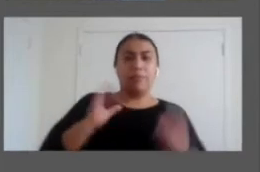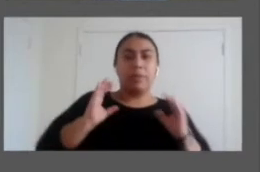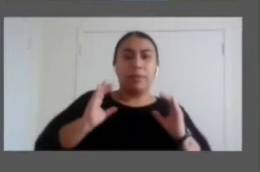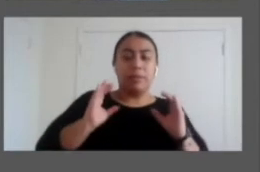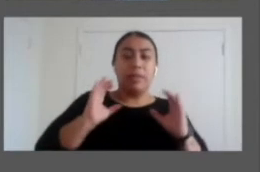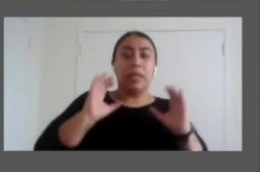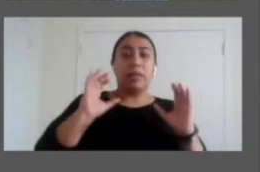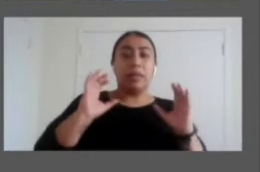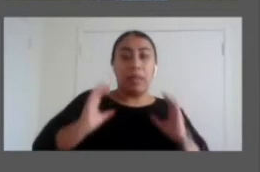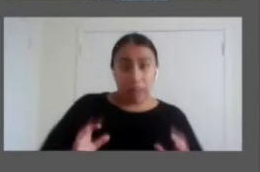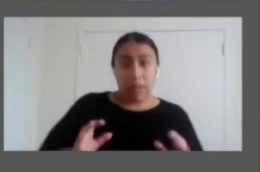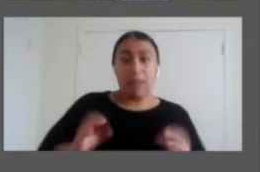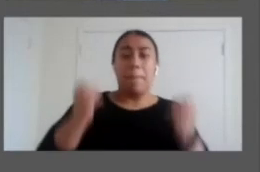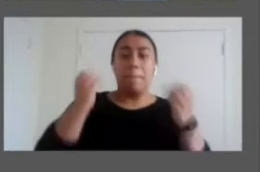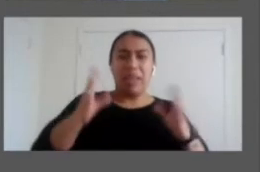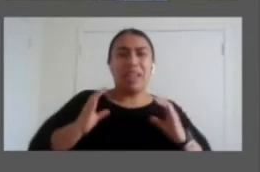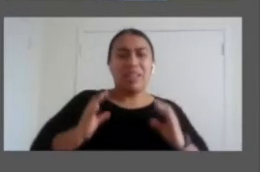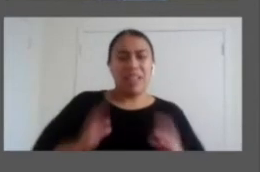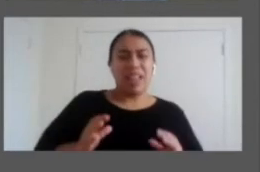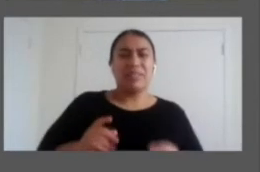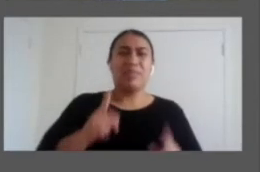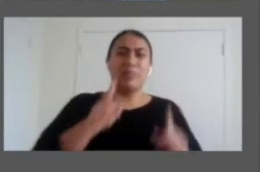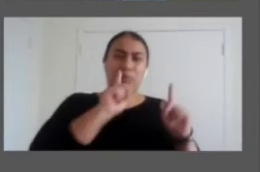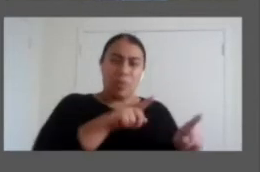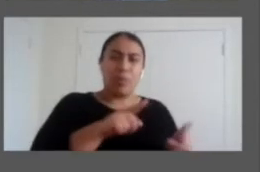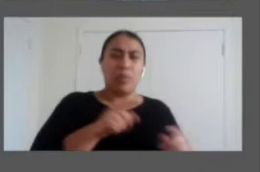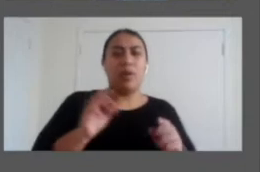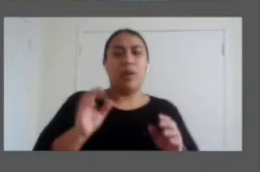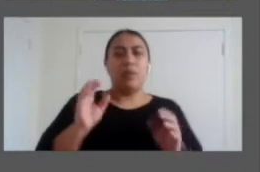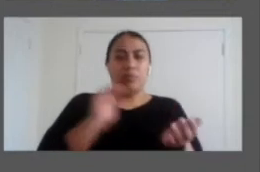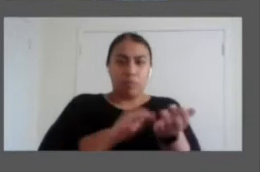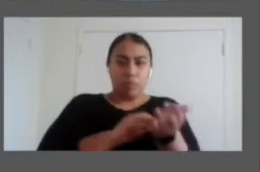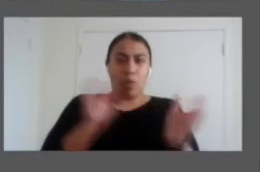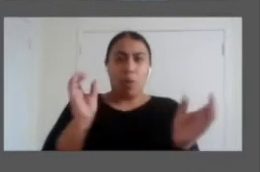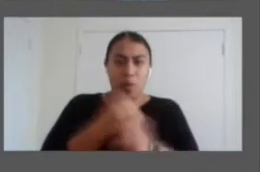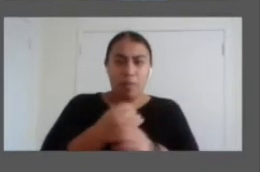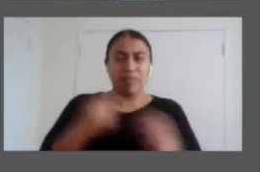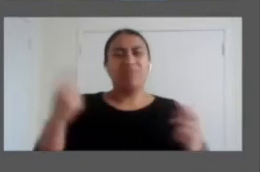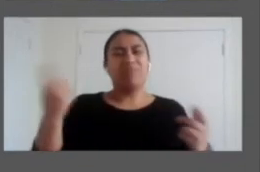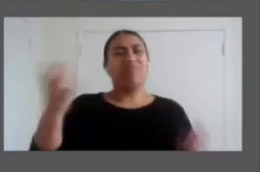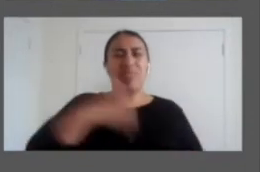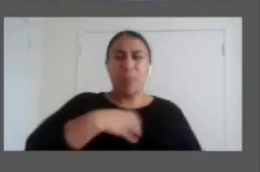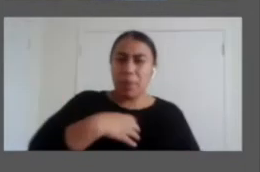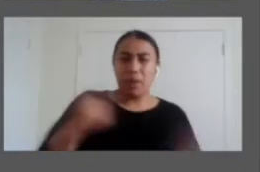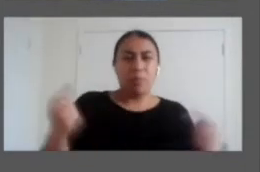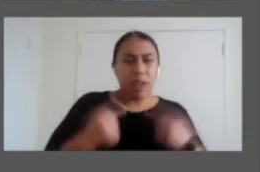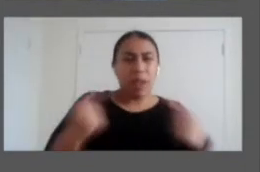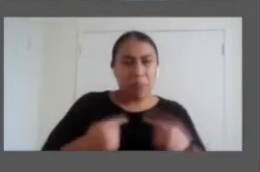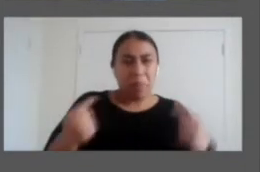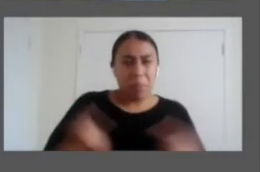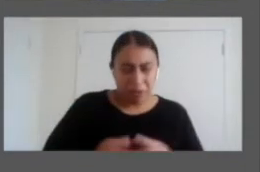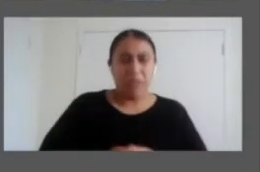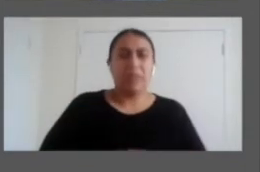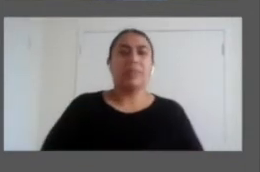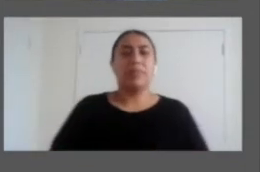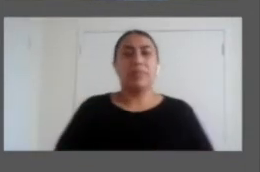patients disclosing their use of cannabis to deal with pain and the subsequent relief. He began his journey in the pain management